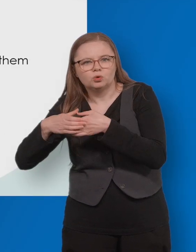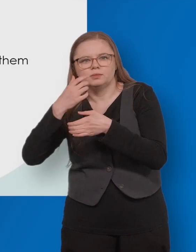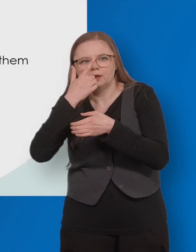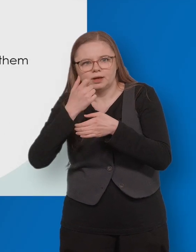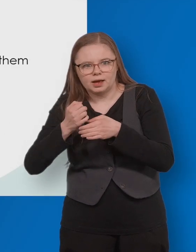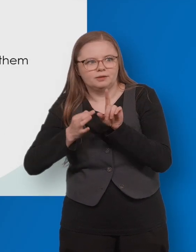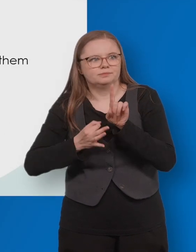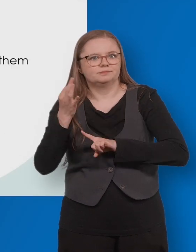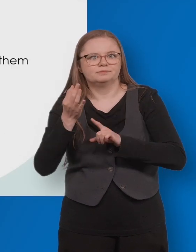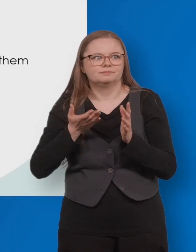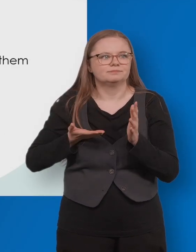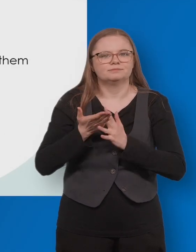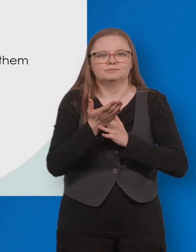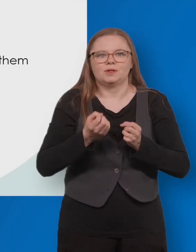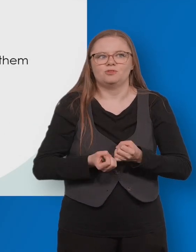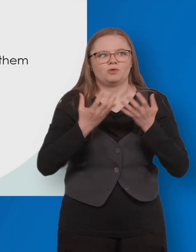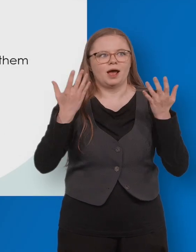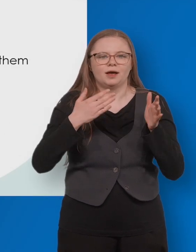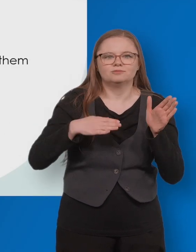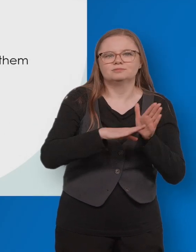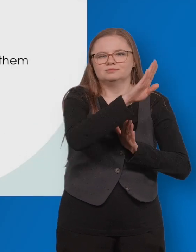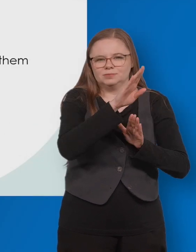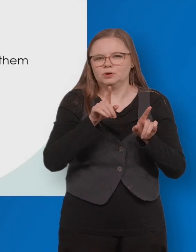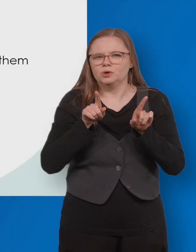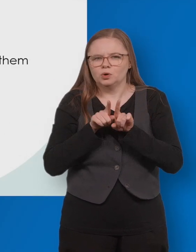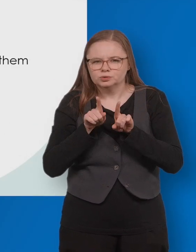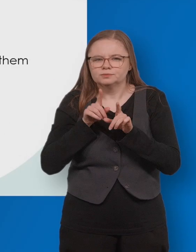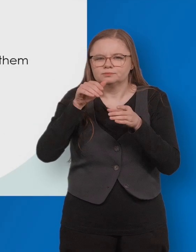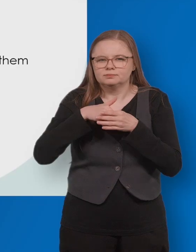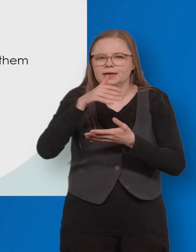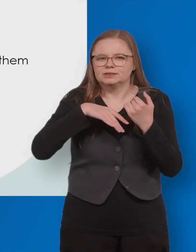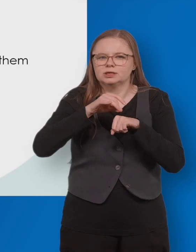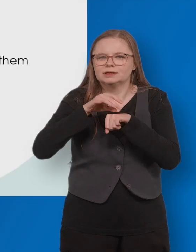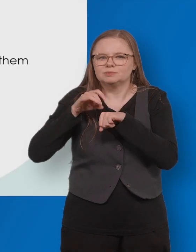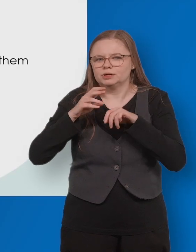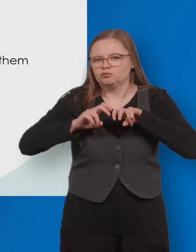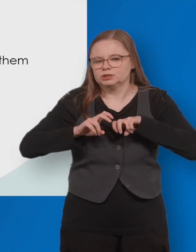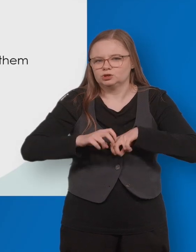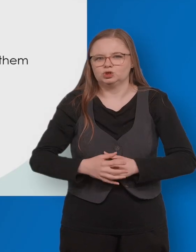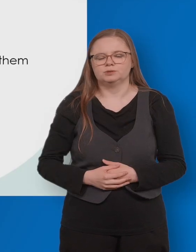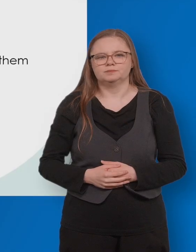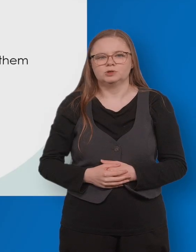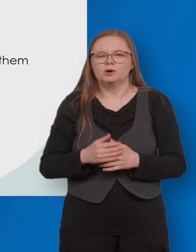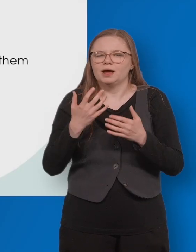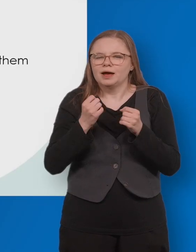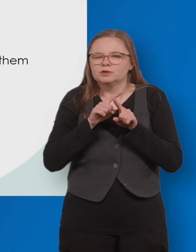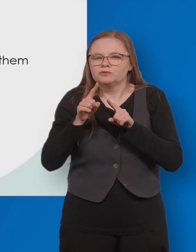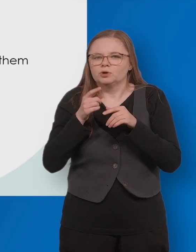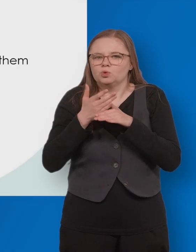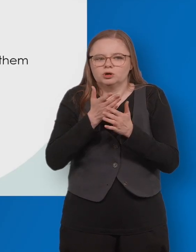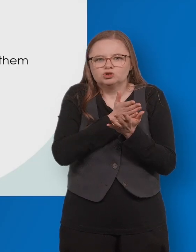thrive, and to also conduct interdisciplinary research. And a big part of all the different work streams as well is to build